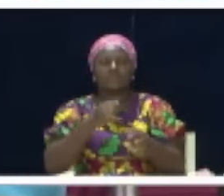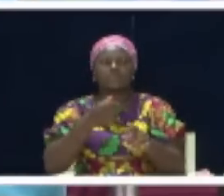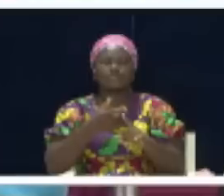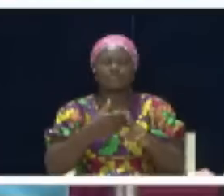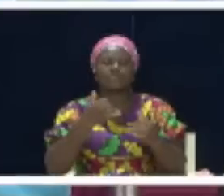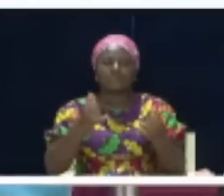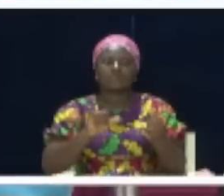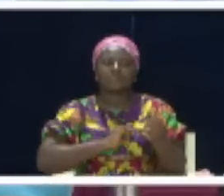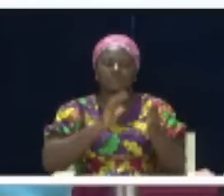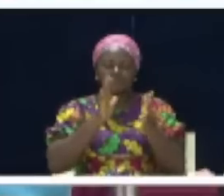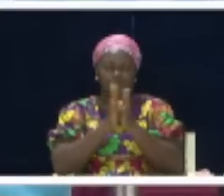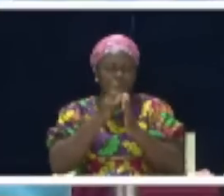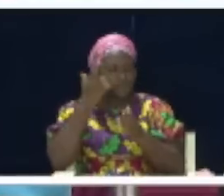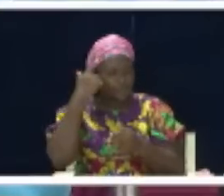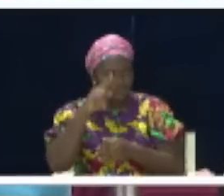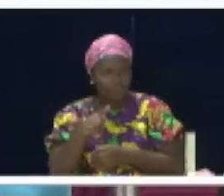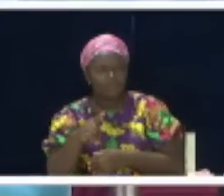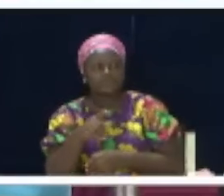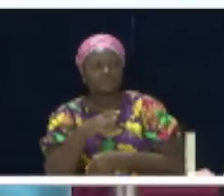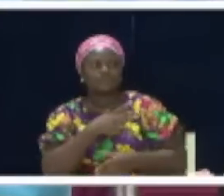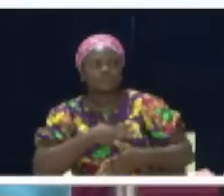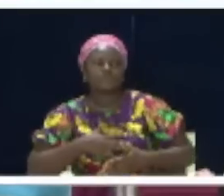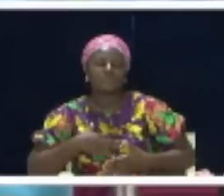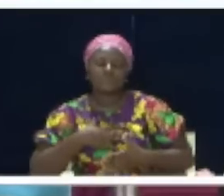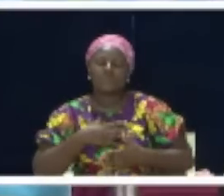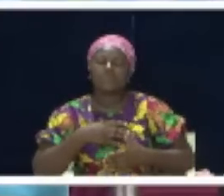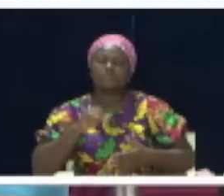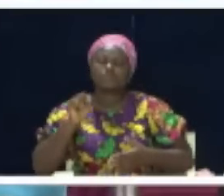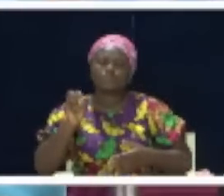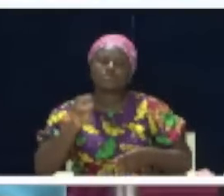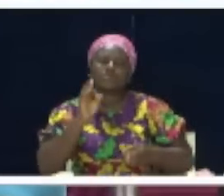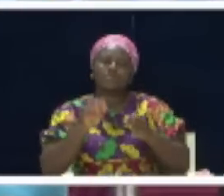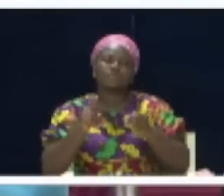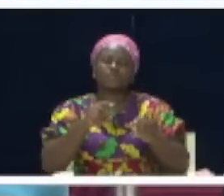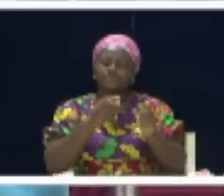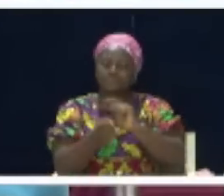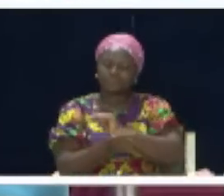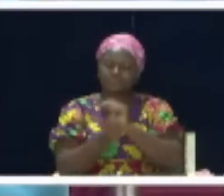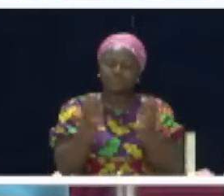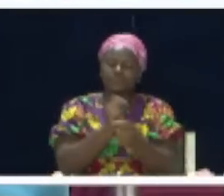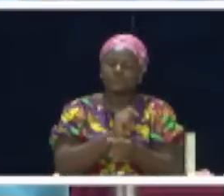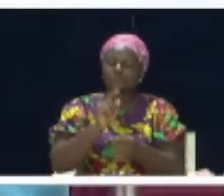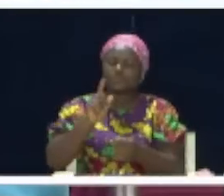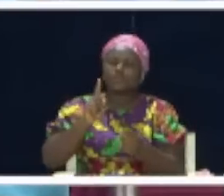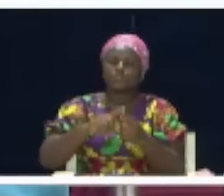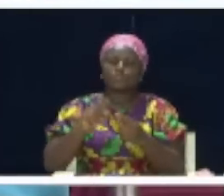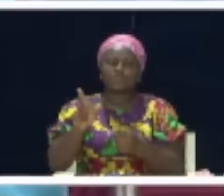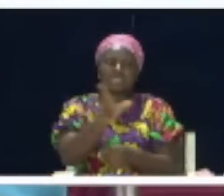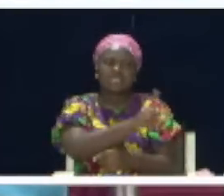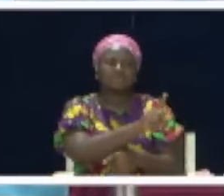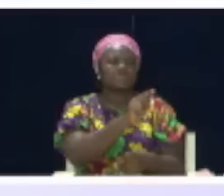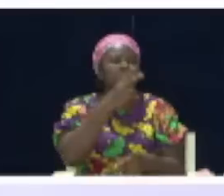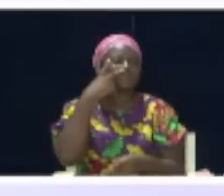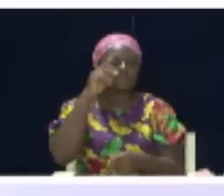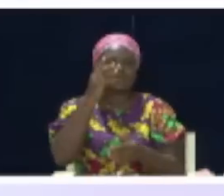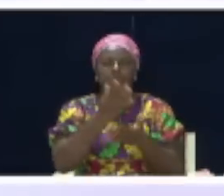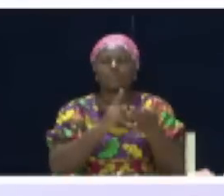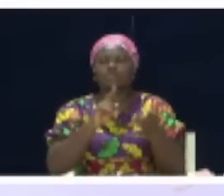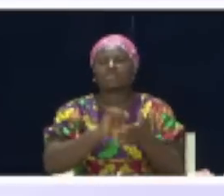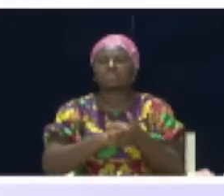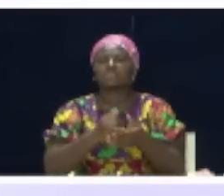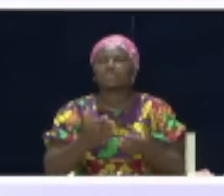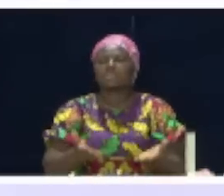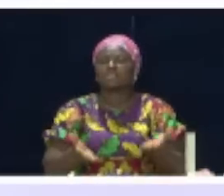you. So if you will turn to your left, you'll see somebody lifting up a placard.